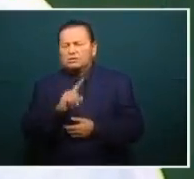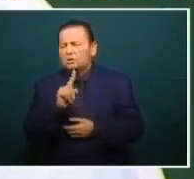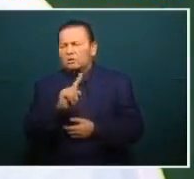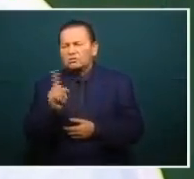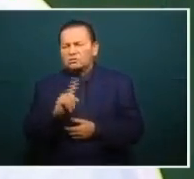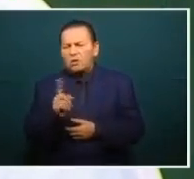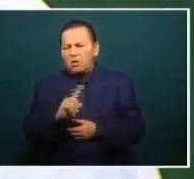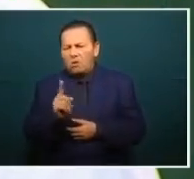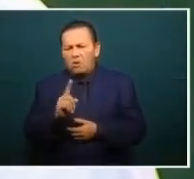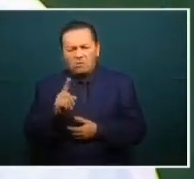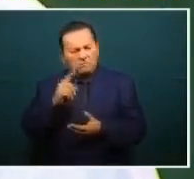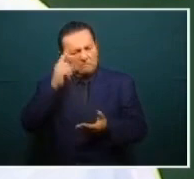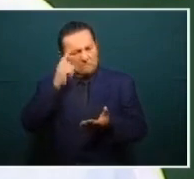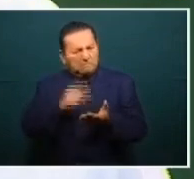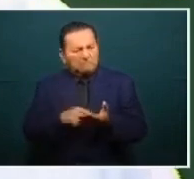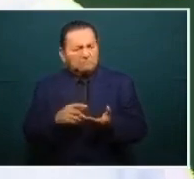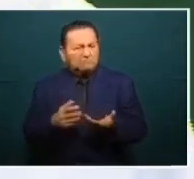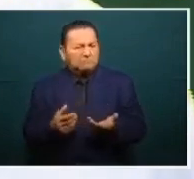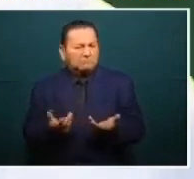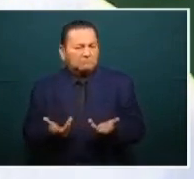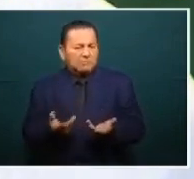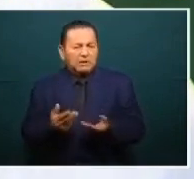because that is our obligation.